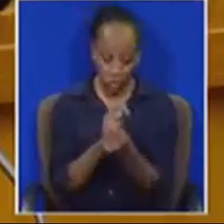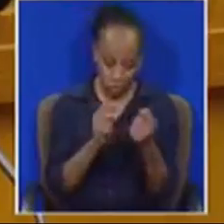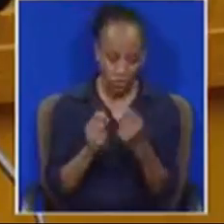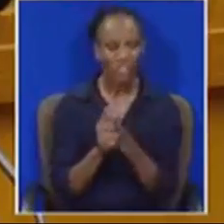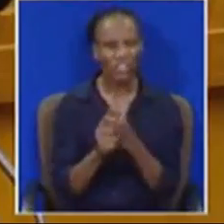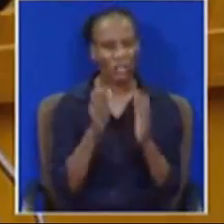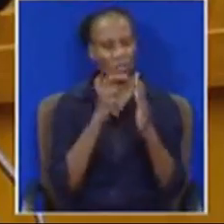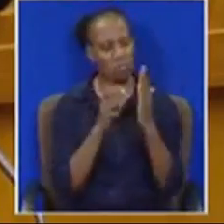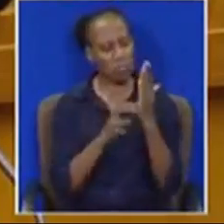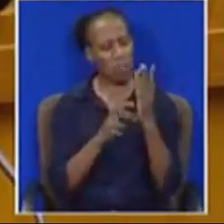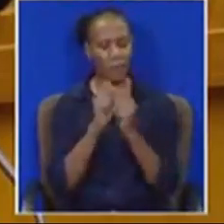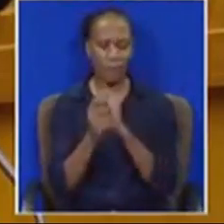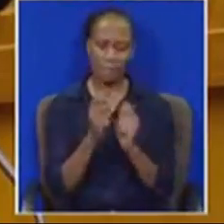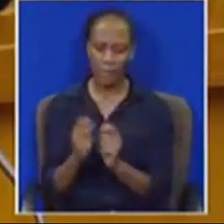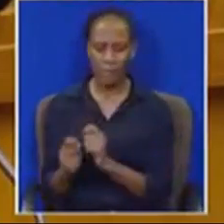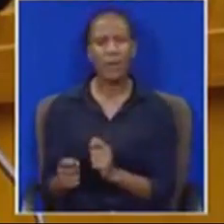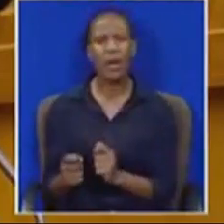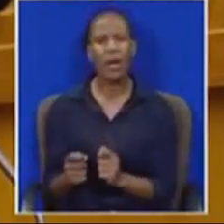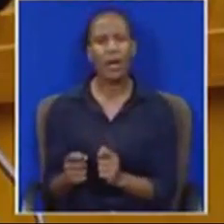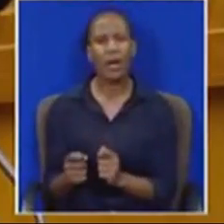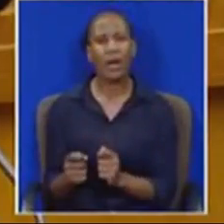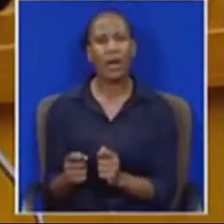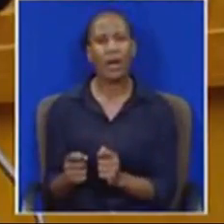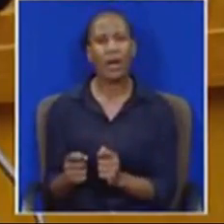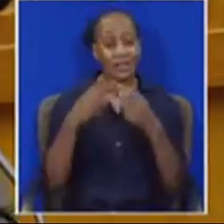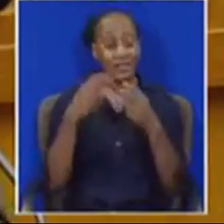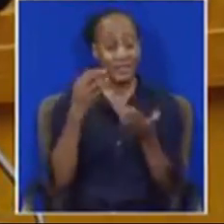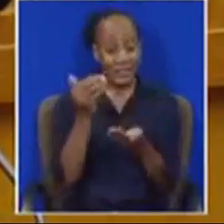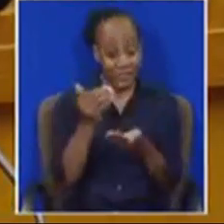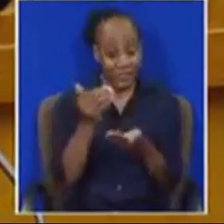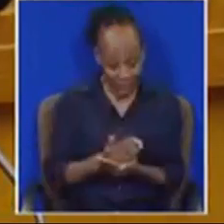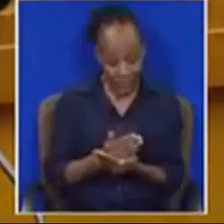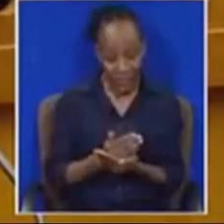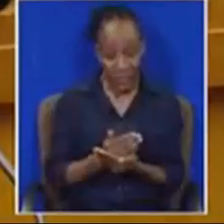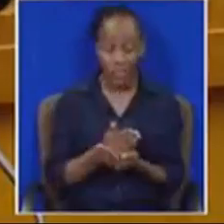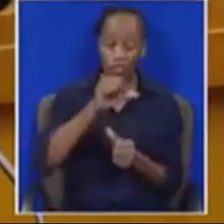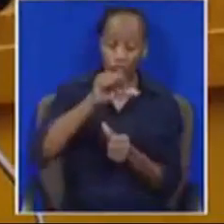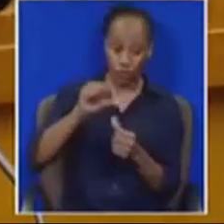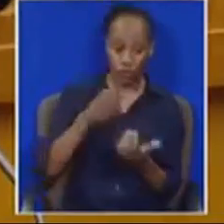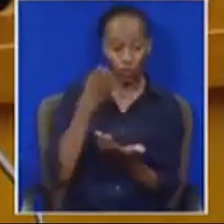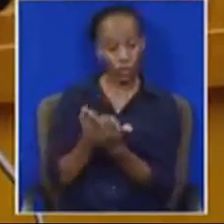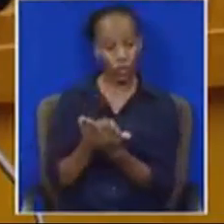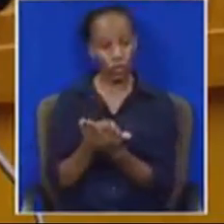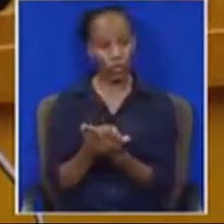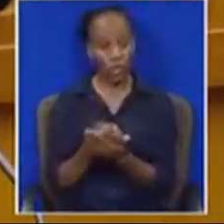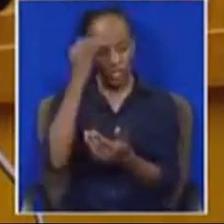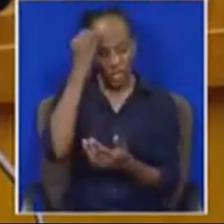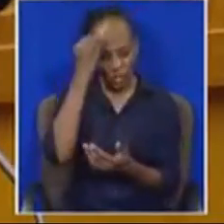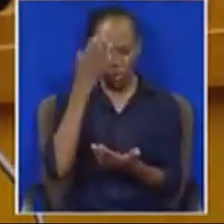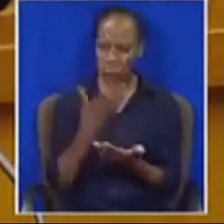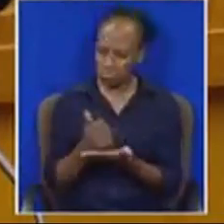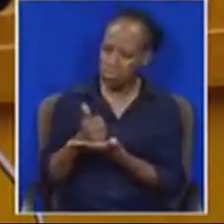certainty, provide for security of tenure and the advance of socio-economic interests of all